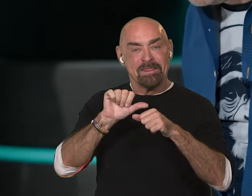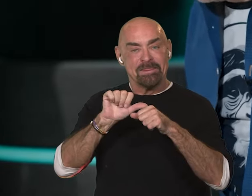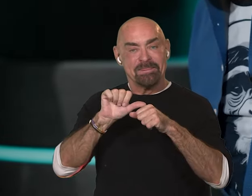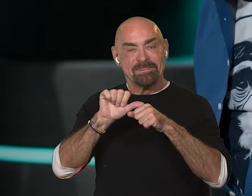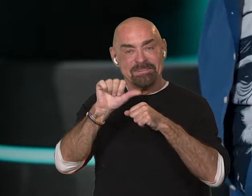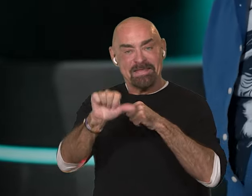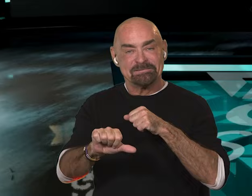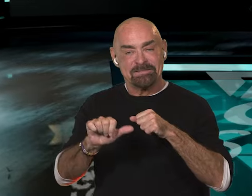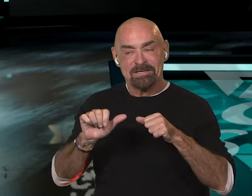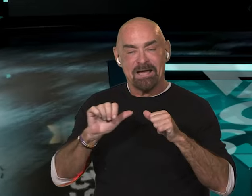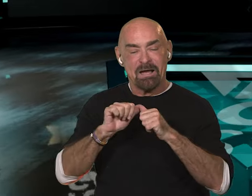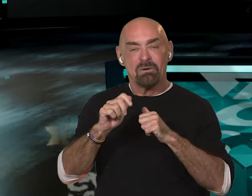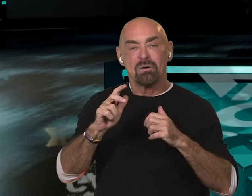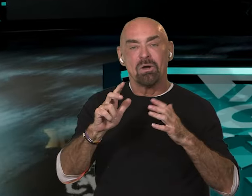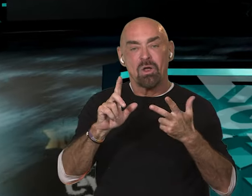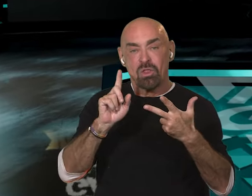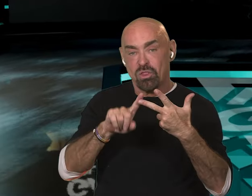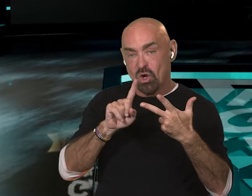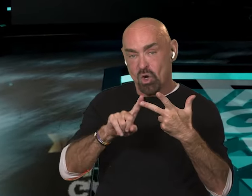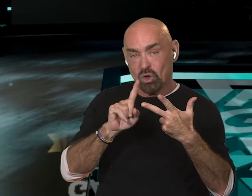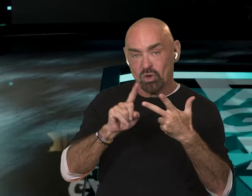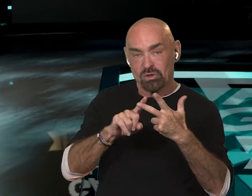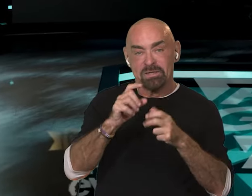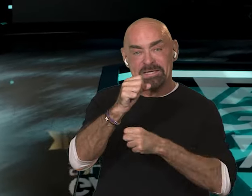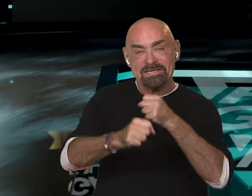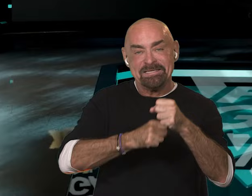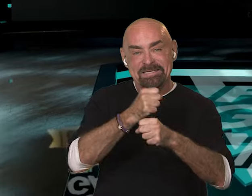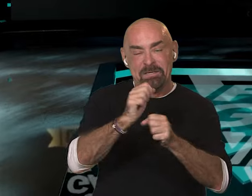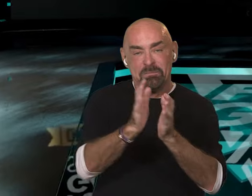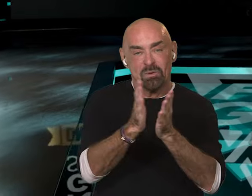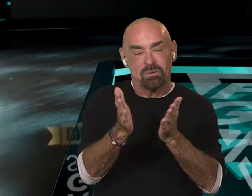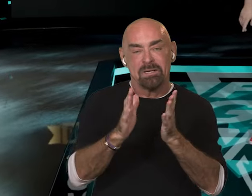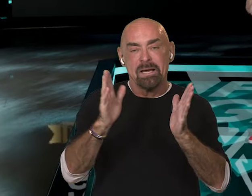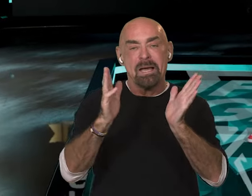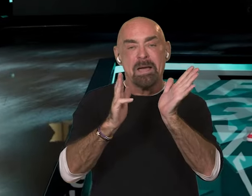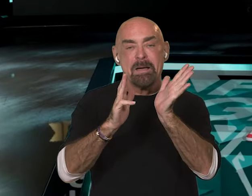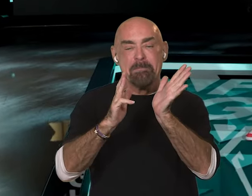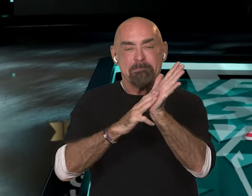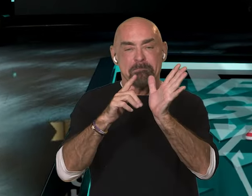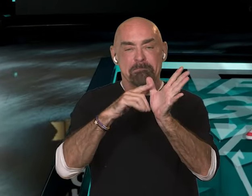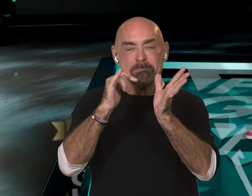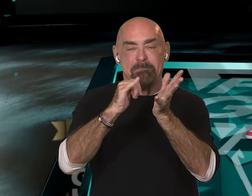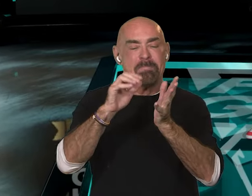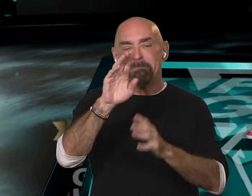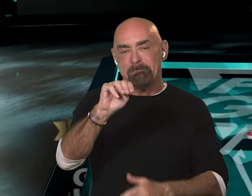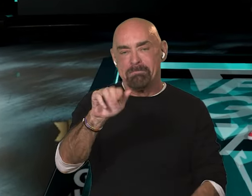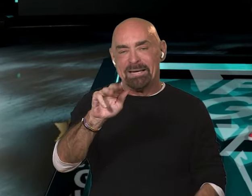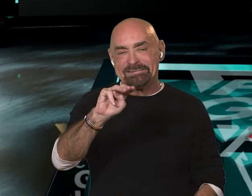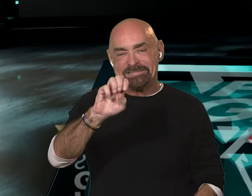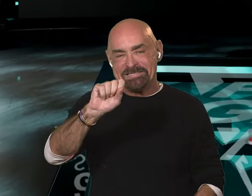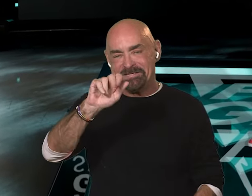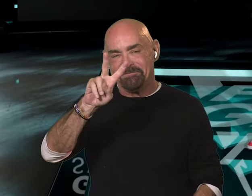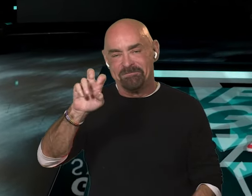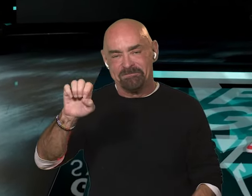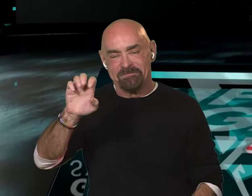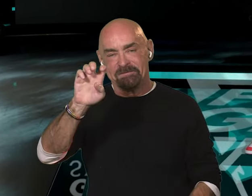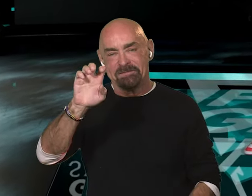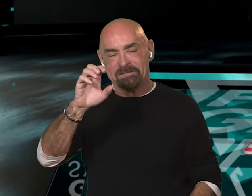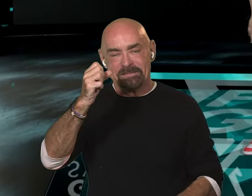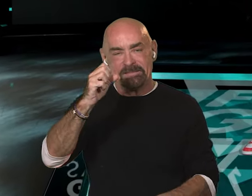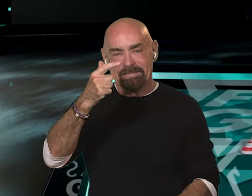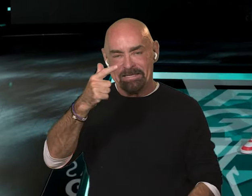that bombshell with our third and final yearbook edition. Let's throw it over to Supermassive Games and Behavior Interactive